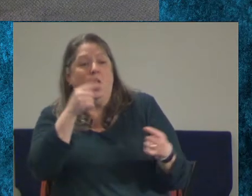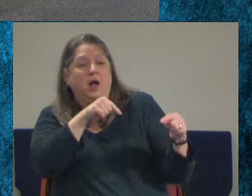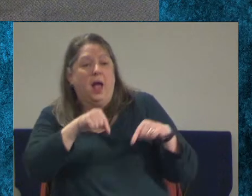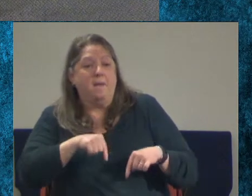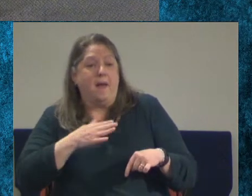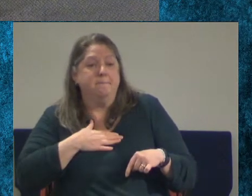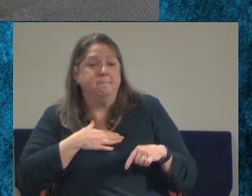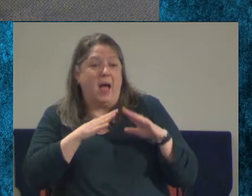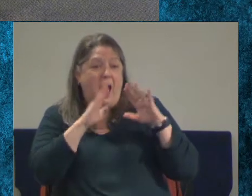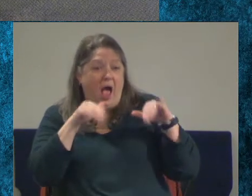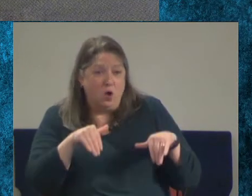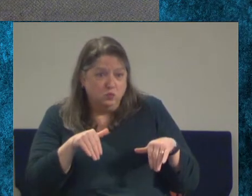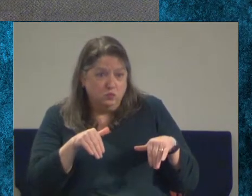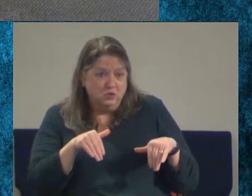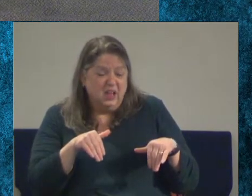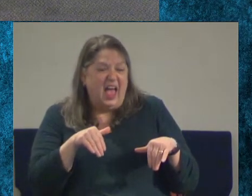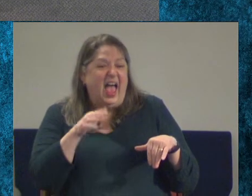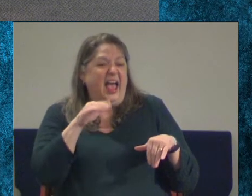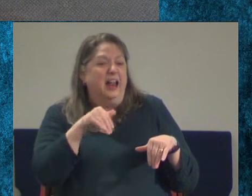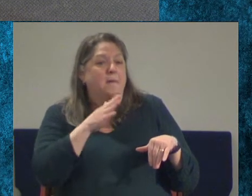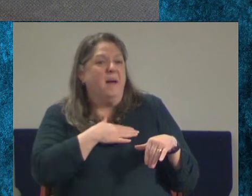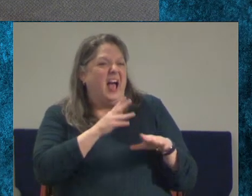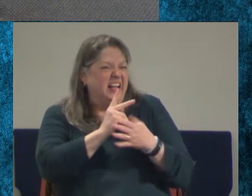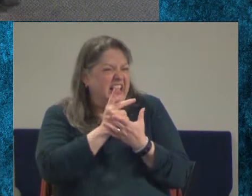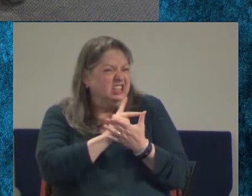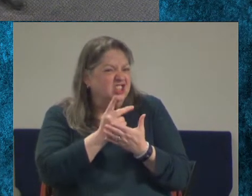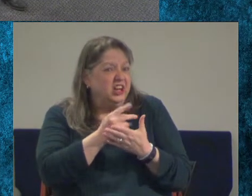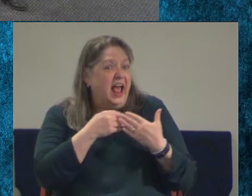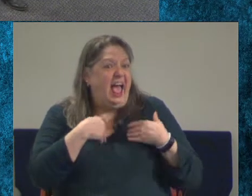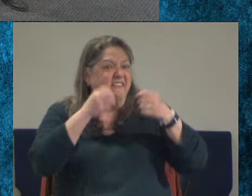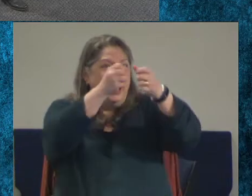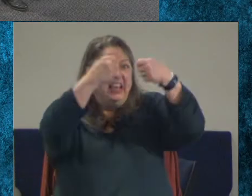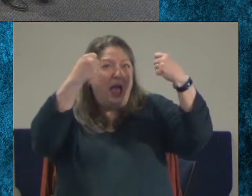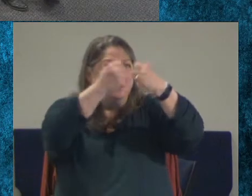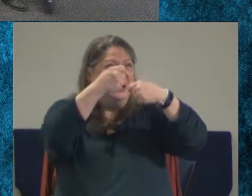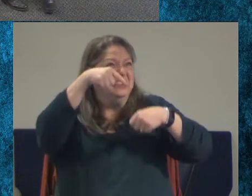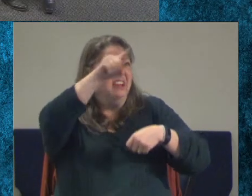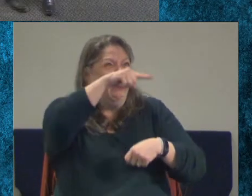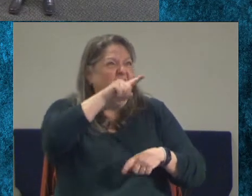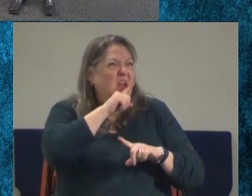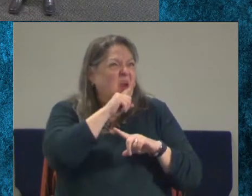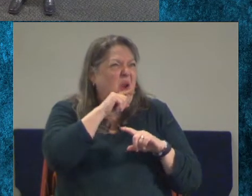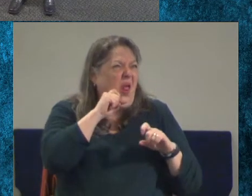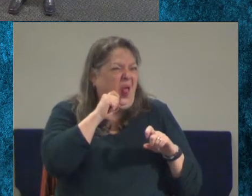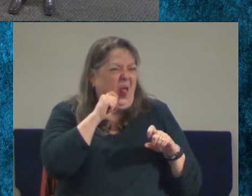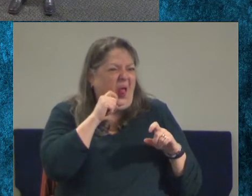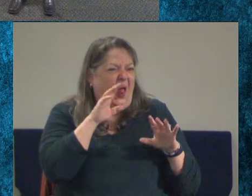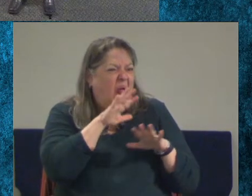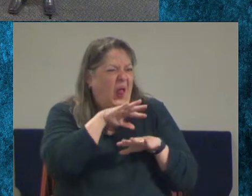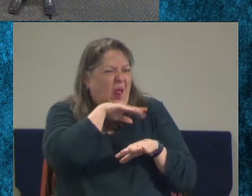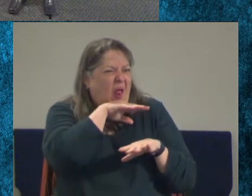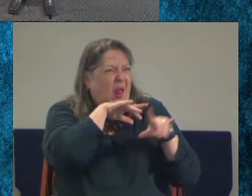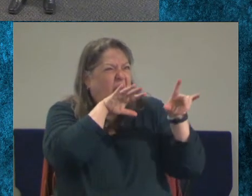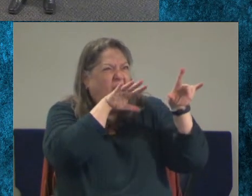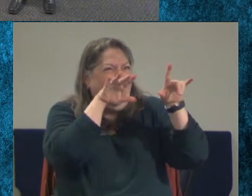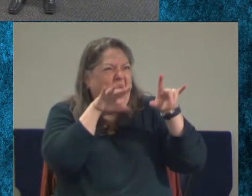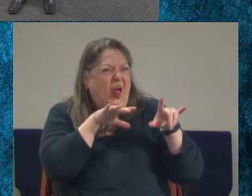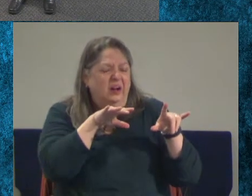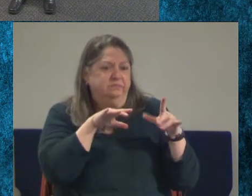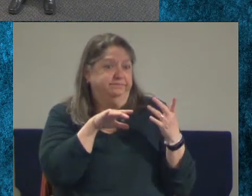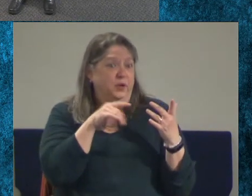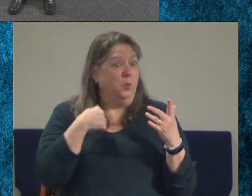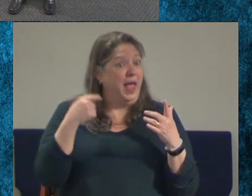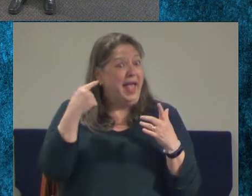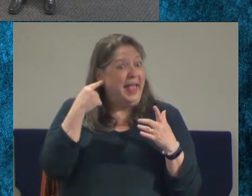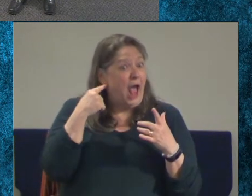remove the old, grungy, ugly, dirty-looking cabinets in our kitchen. And so we went about our business. We were looking, you